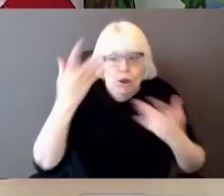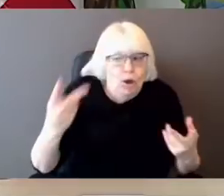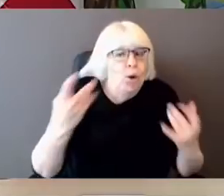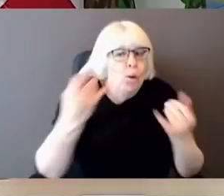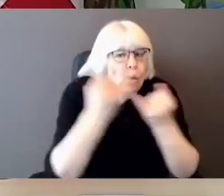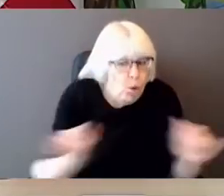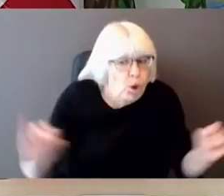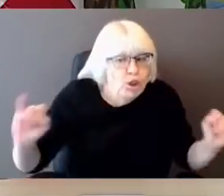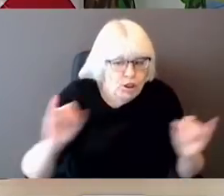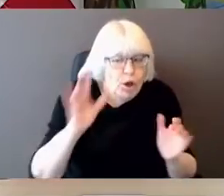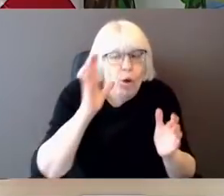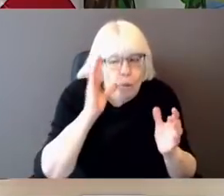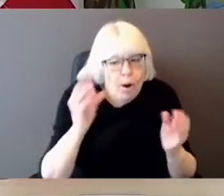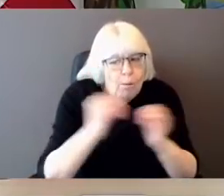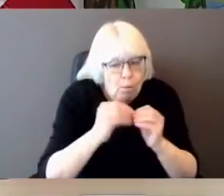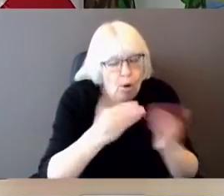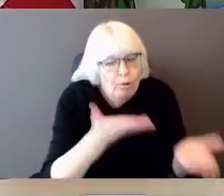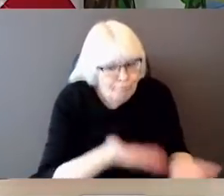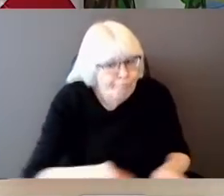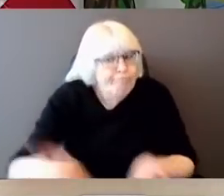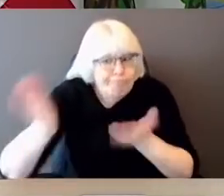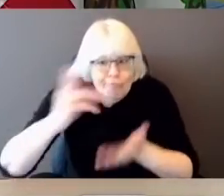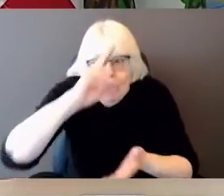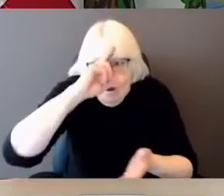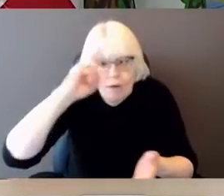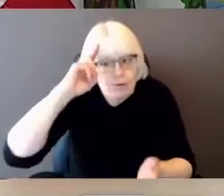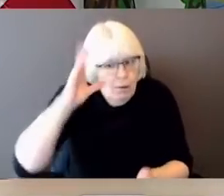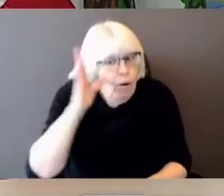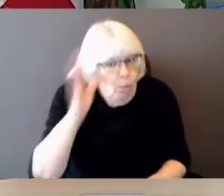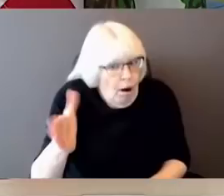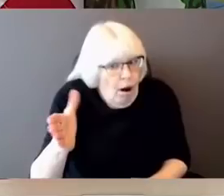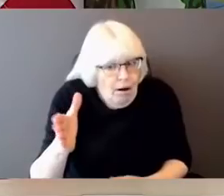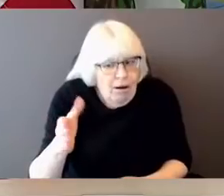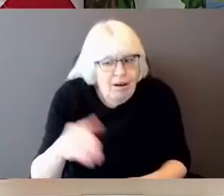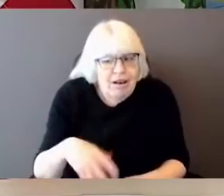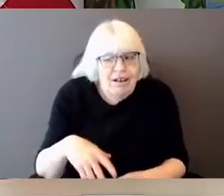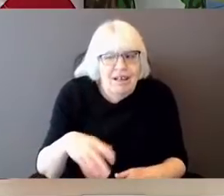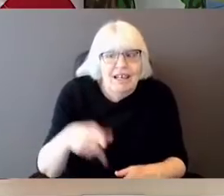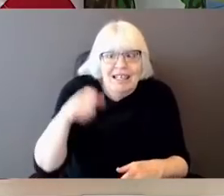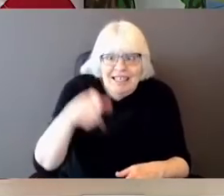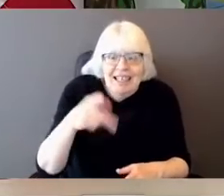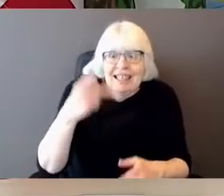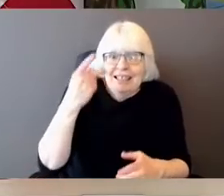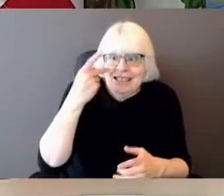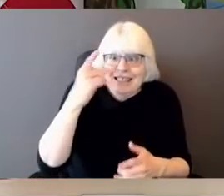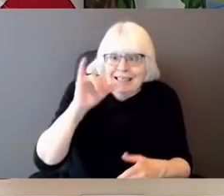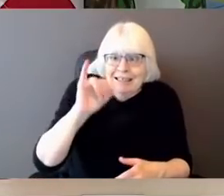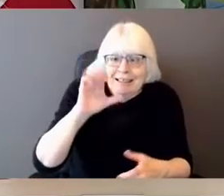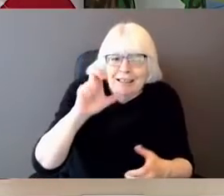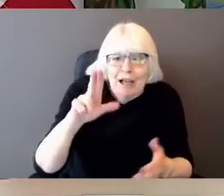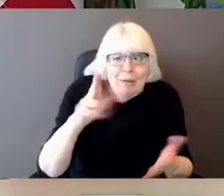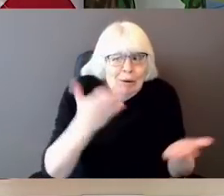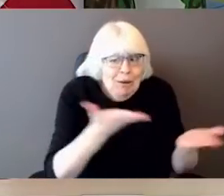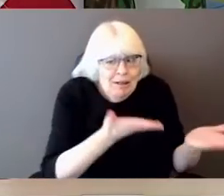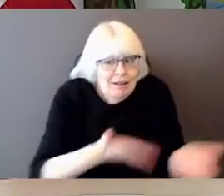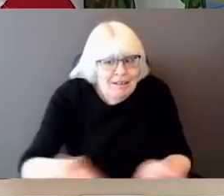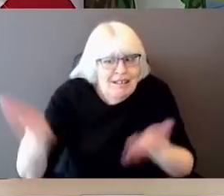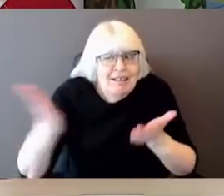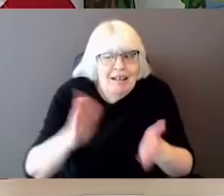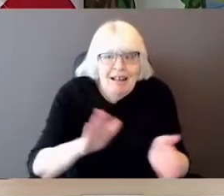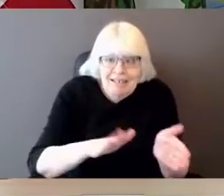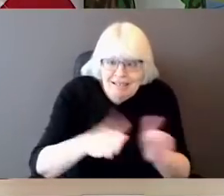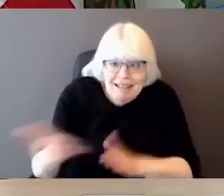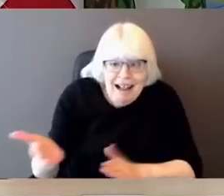rates and hospitalization rates, as well as ICU admissions and deaths, are higher in the unvaccinated compared to the vaccinated